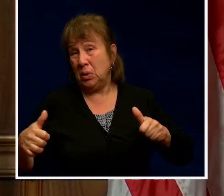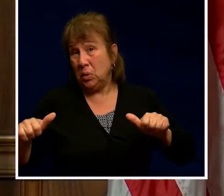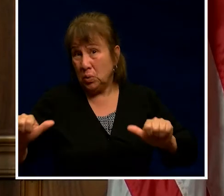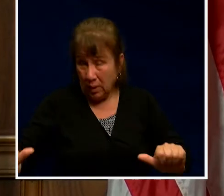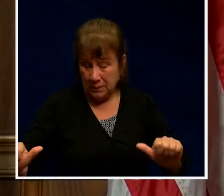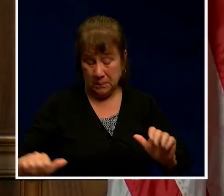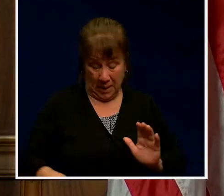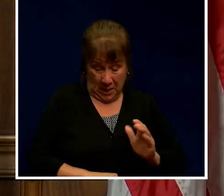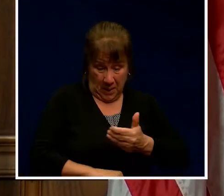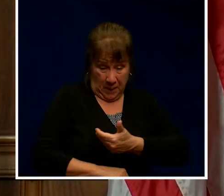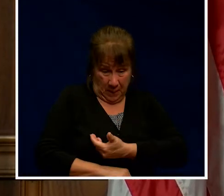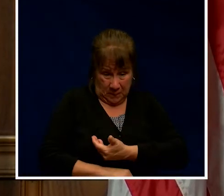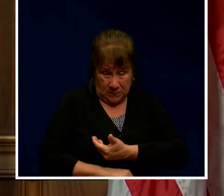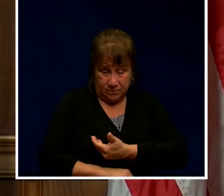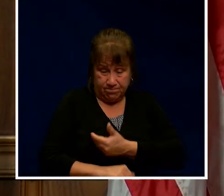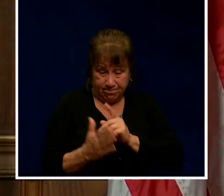on, into our